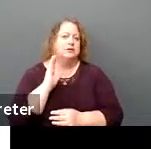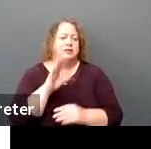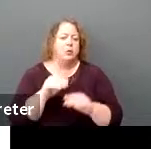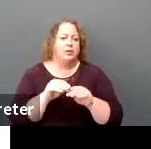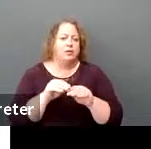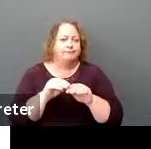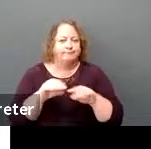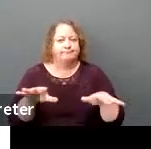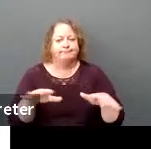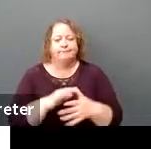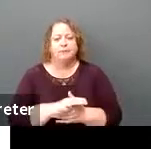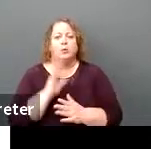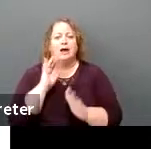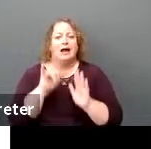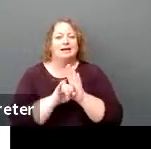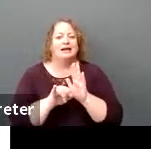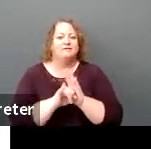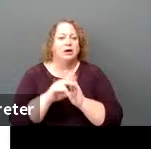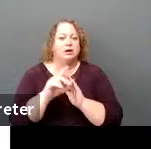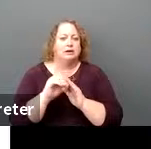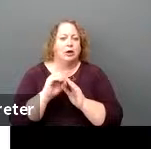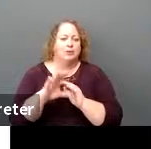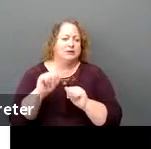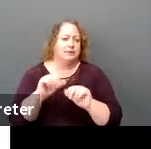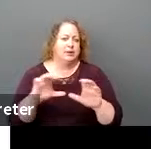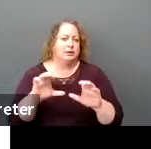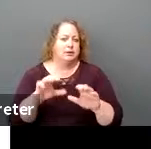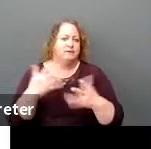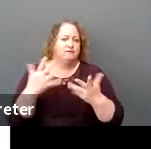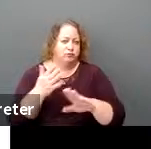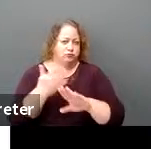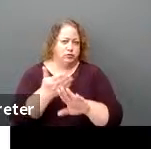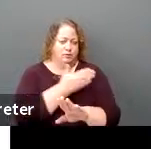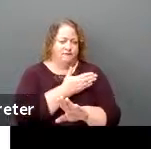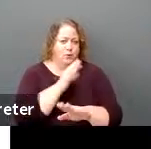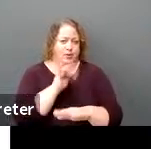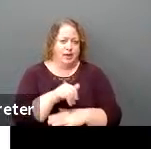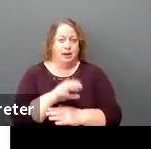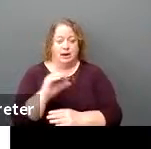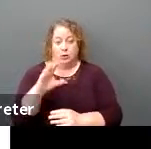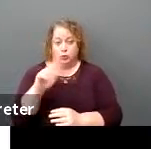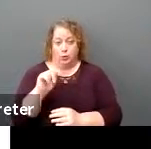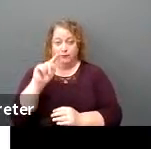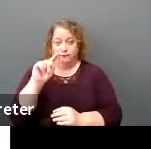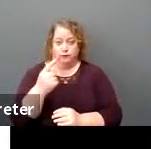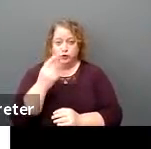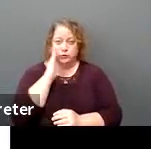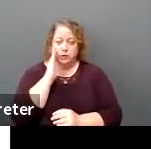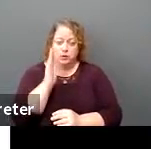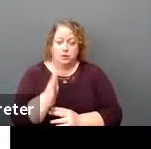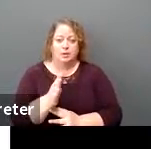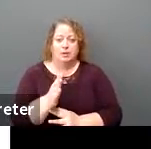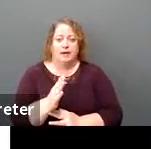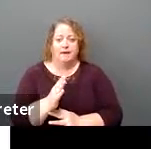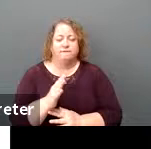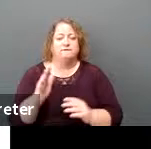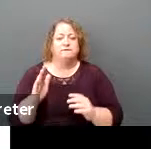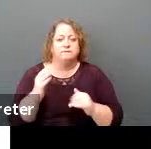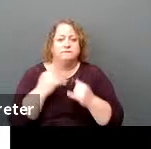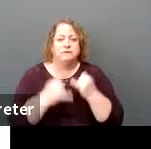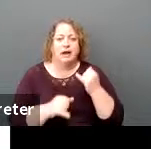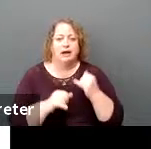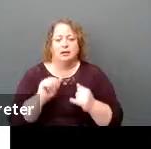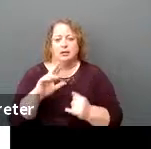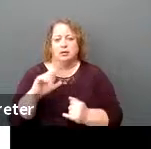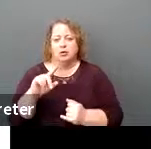we've done is identified documents that can be completed prior to that date. October 1st, we will have complete final audit work